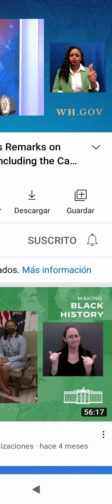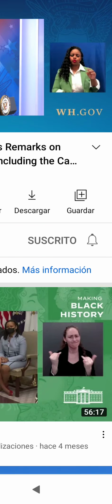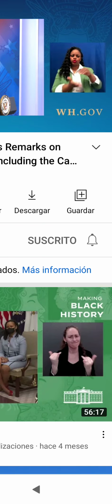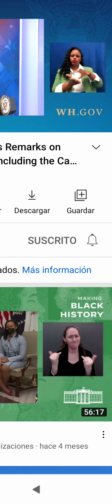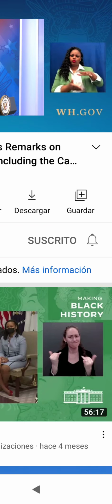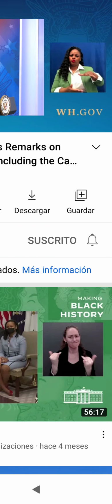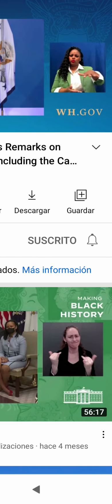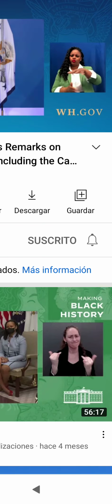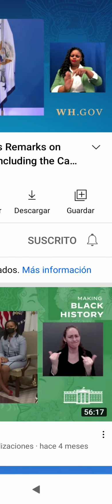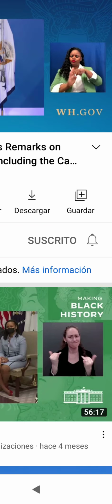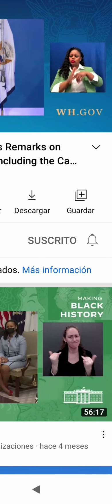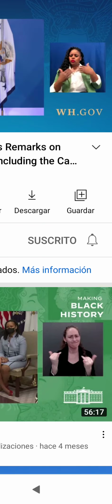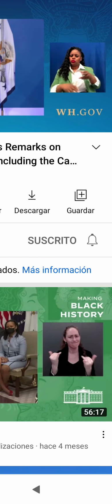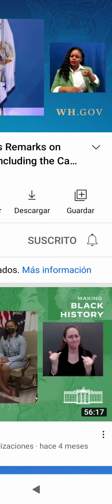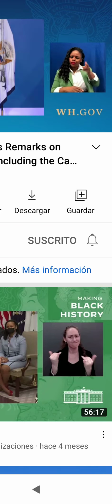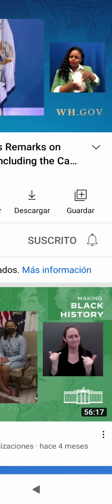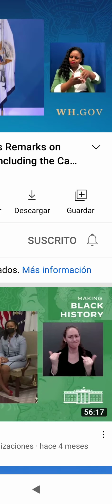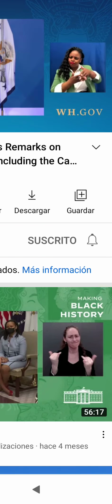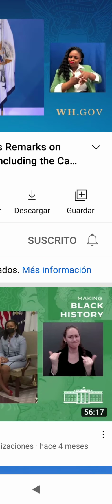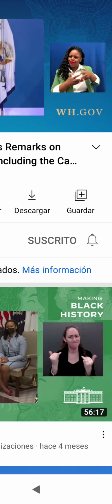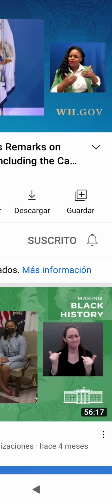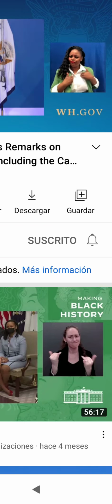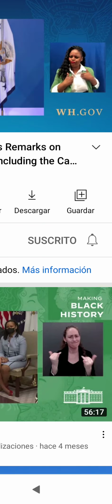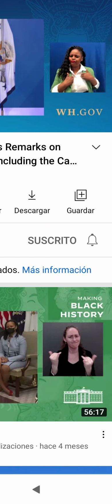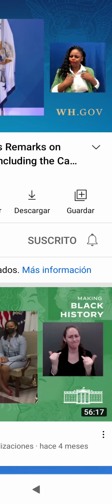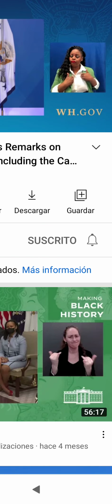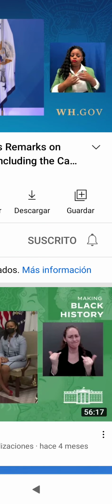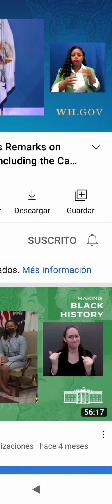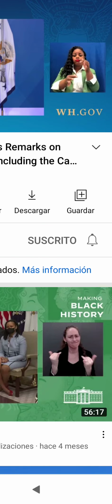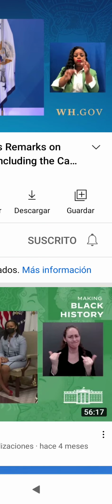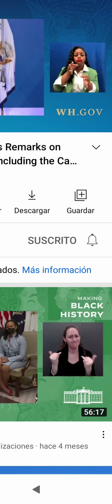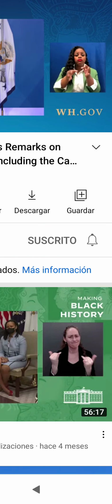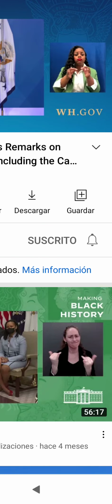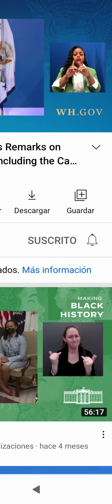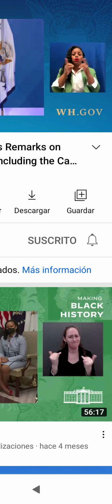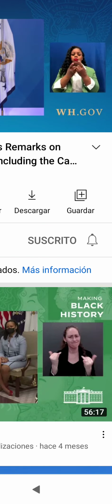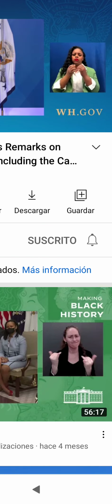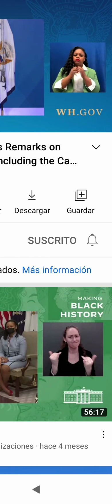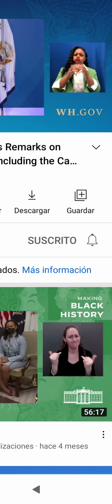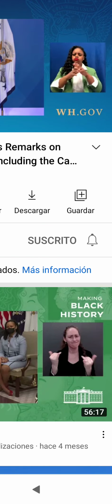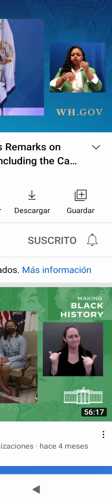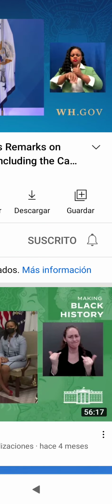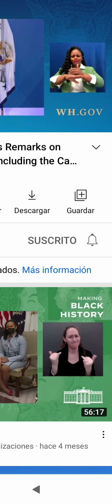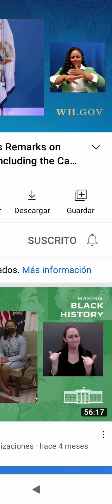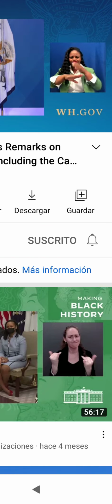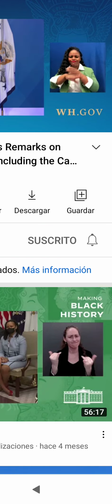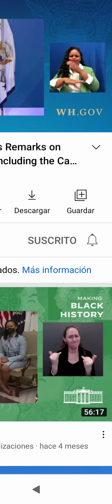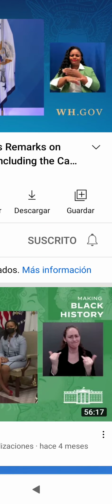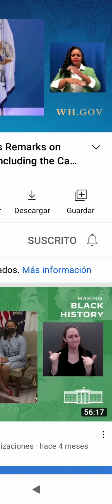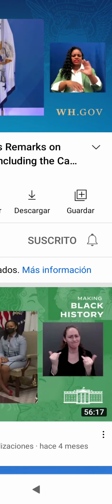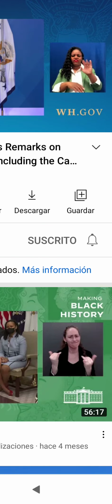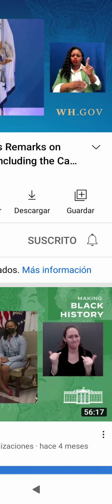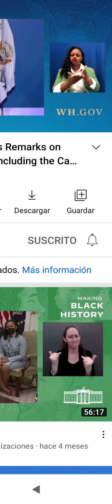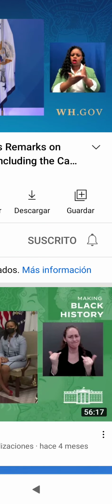roots. The Justice Department was founded during Reconstruction after the Civil War with the first